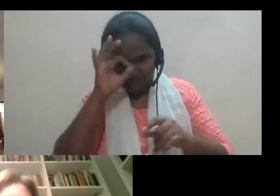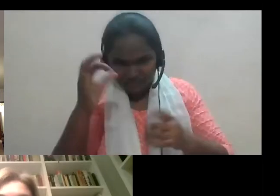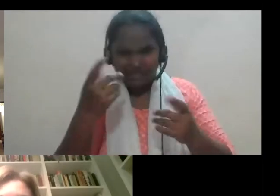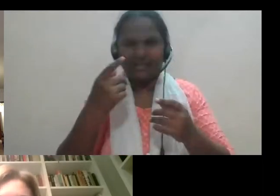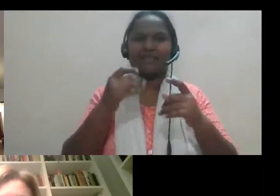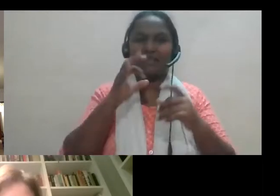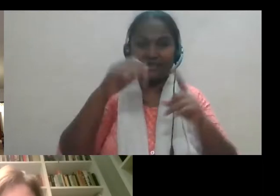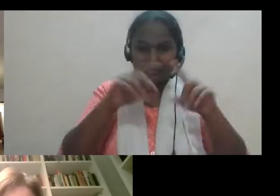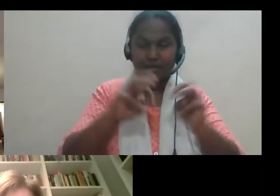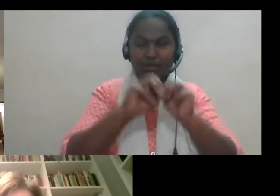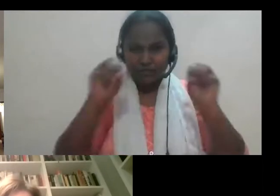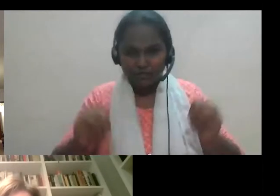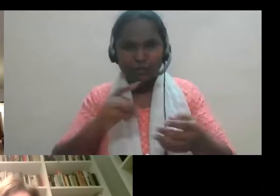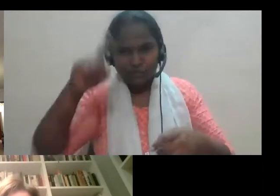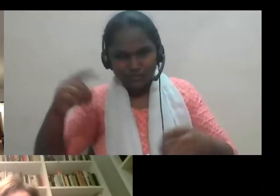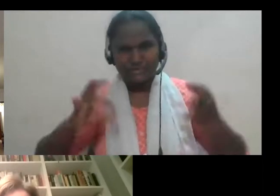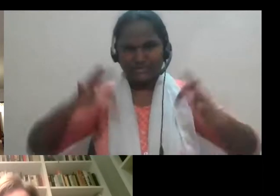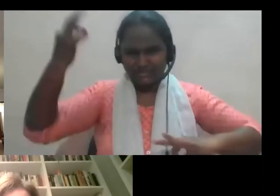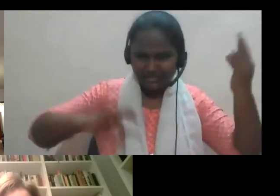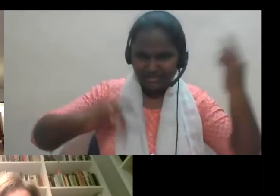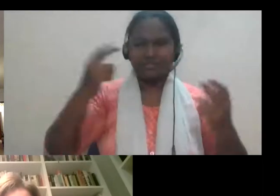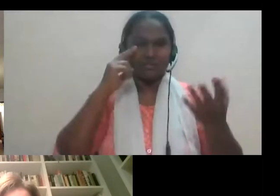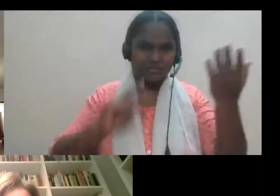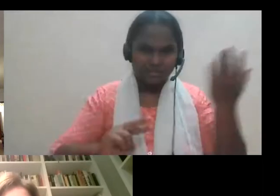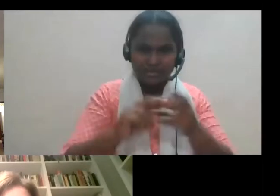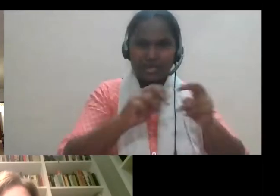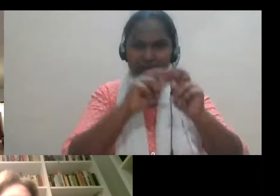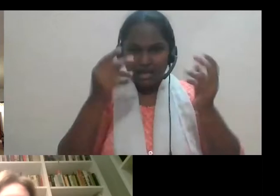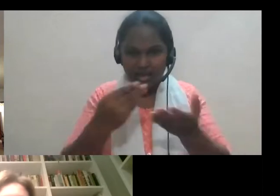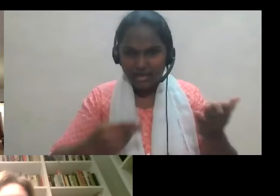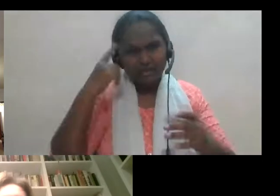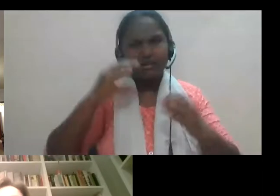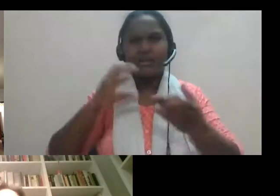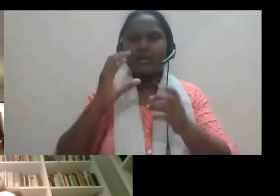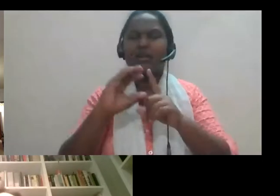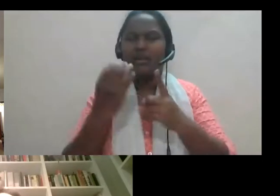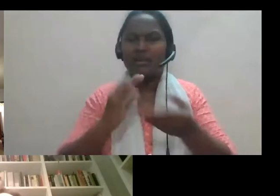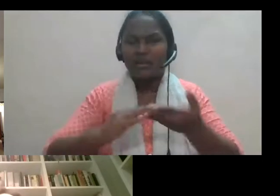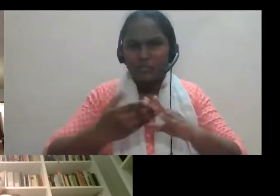theater, music, dance, visual arts. And the artistic community here